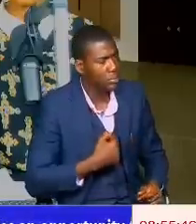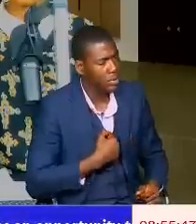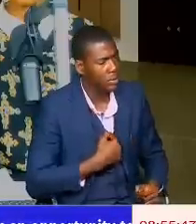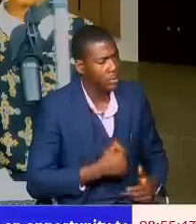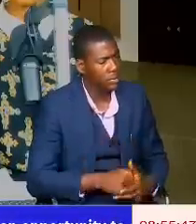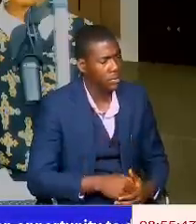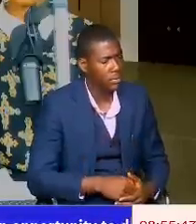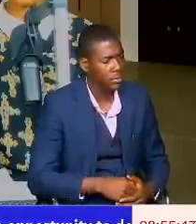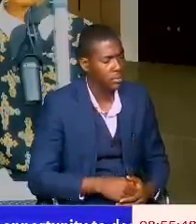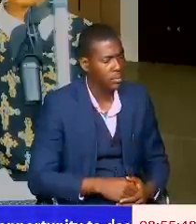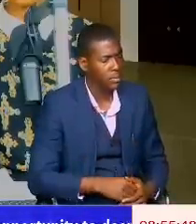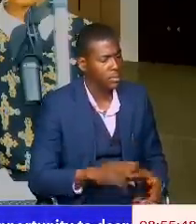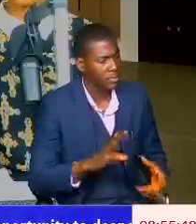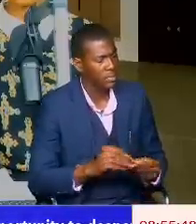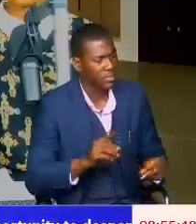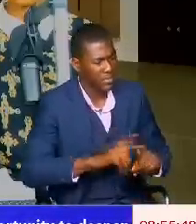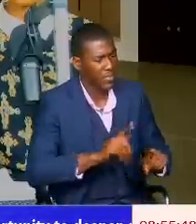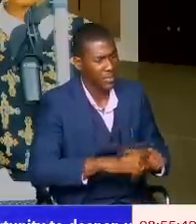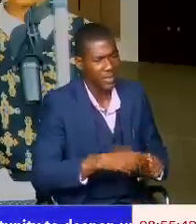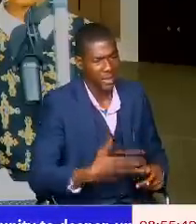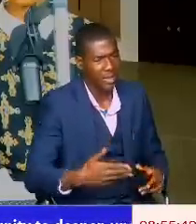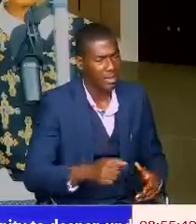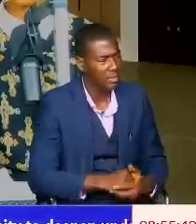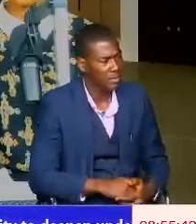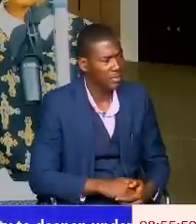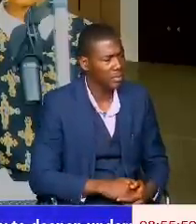saying all sorts of things.